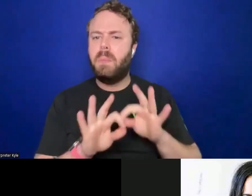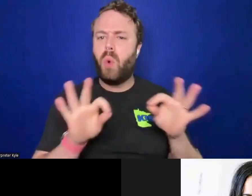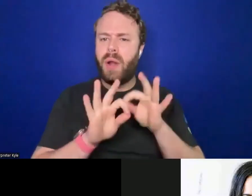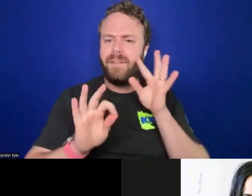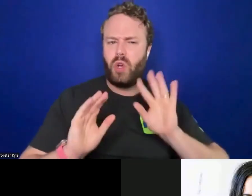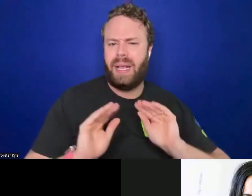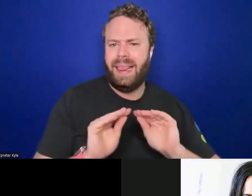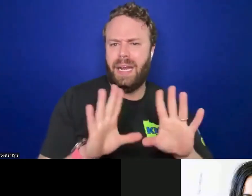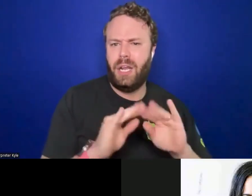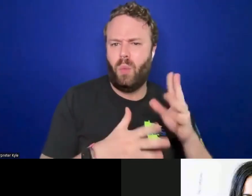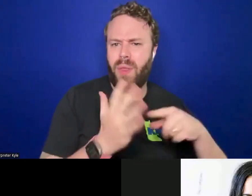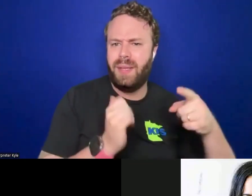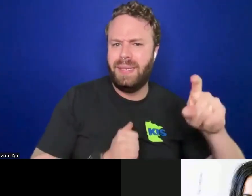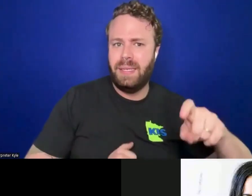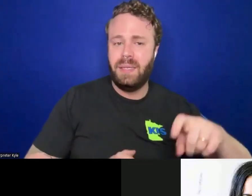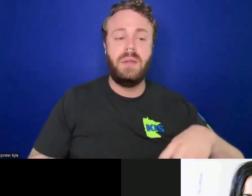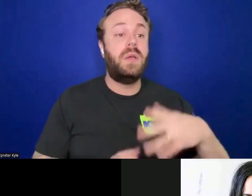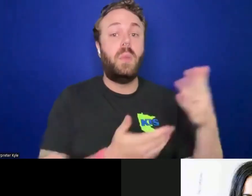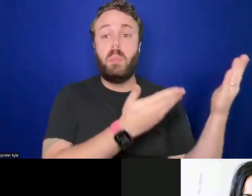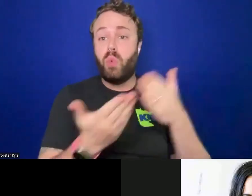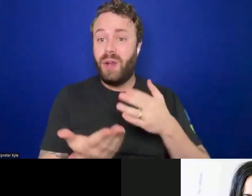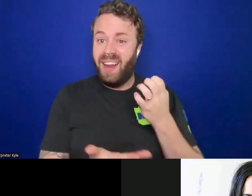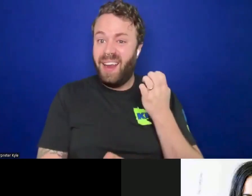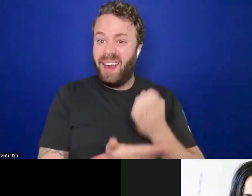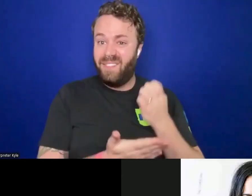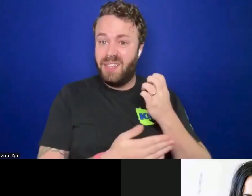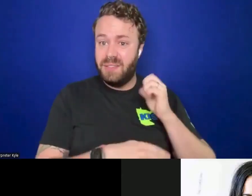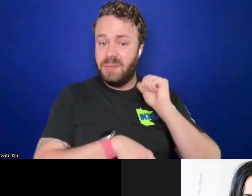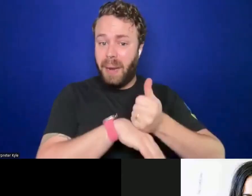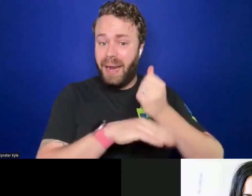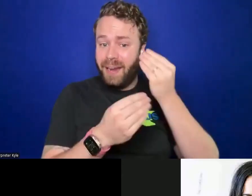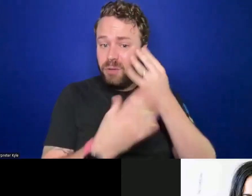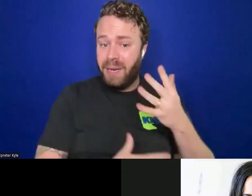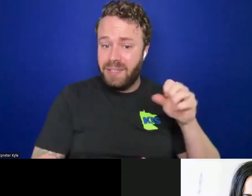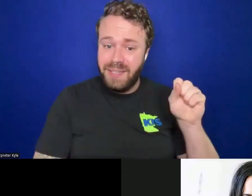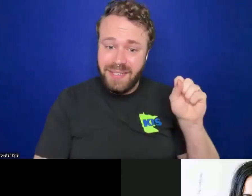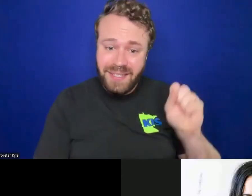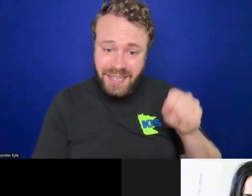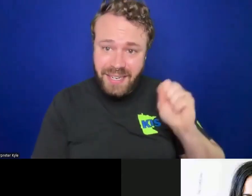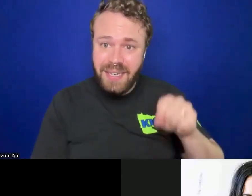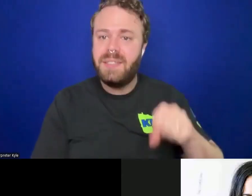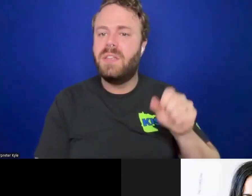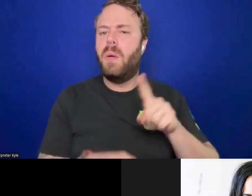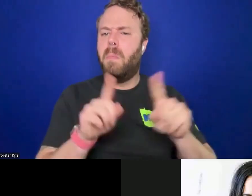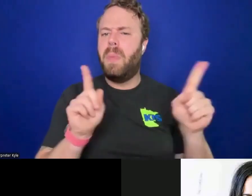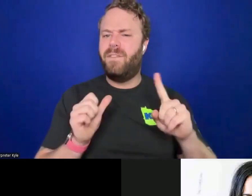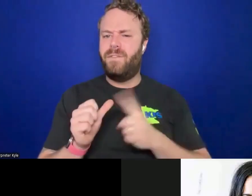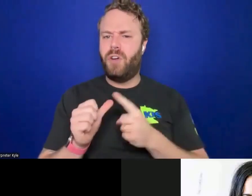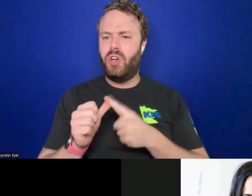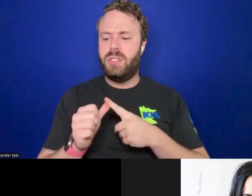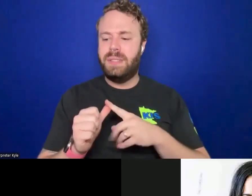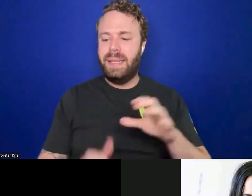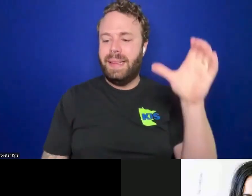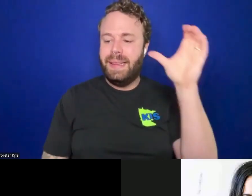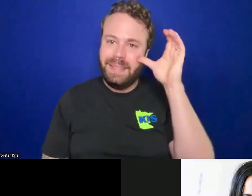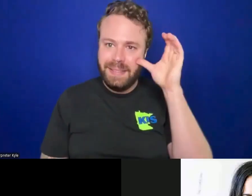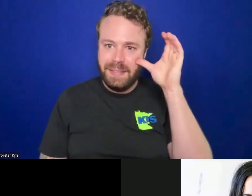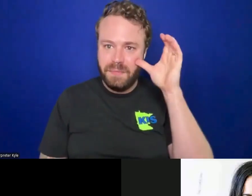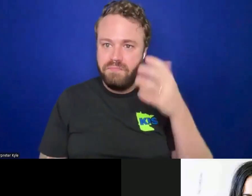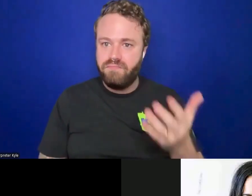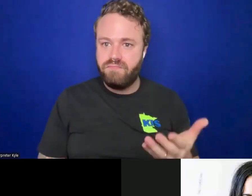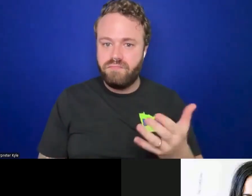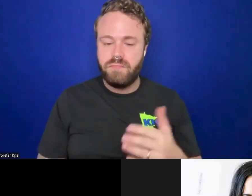bring evidence-based information, but importantly, to start with a listening ear. When it comes